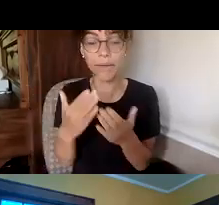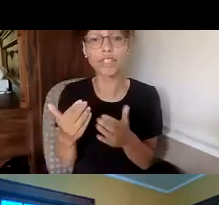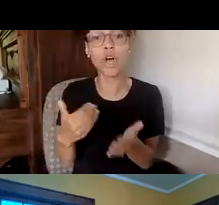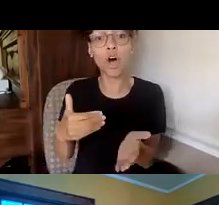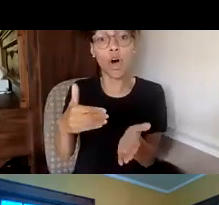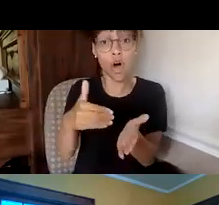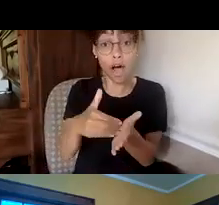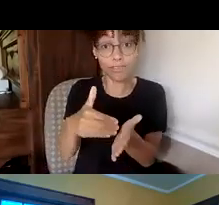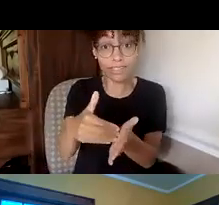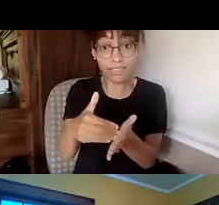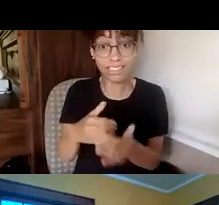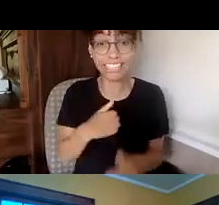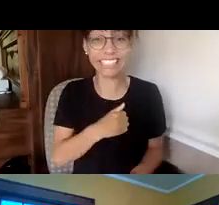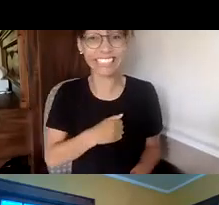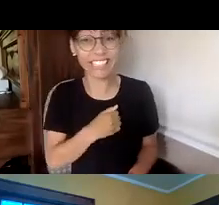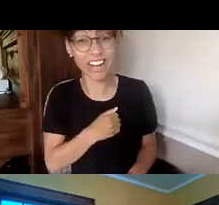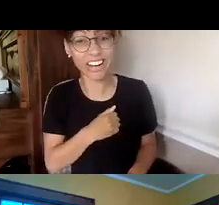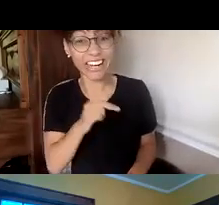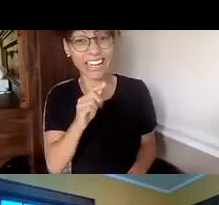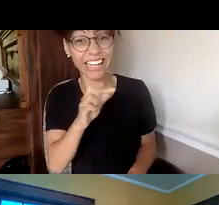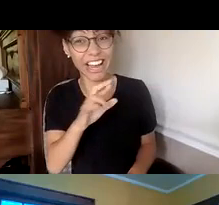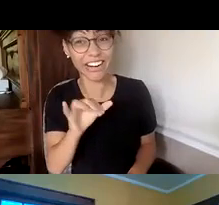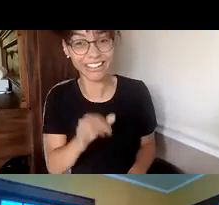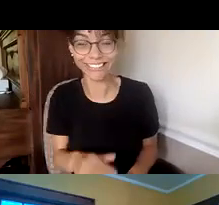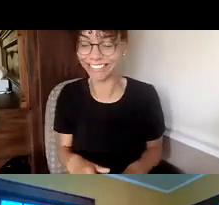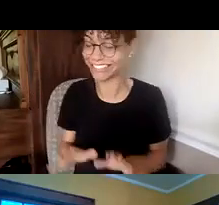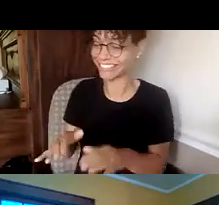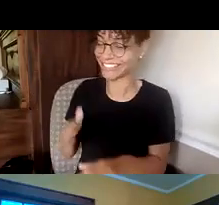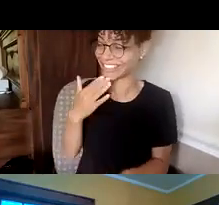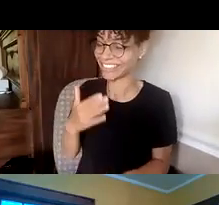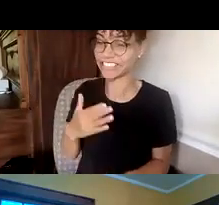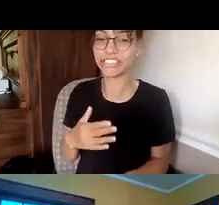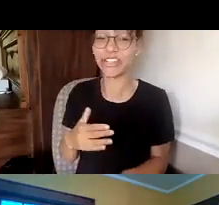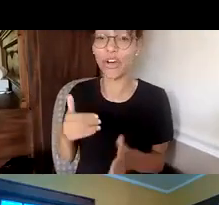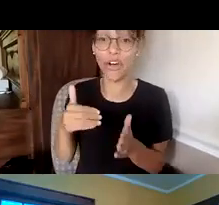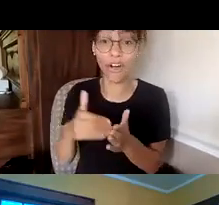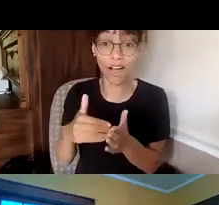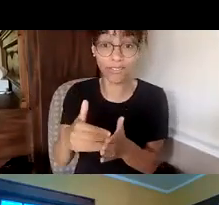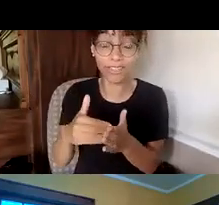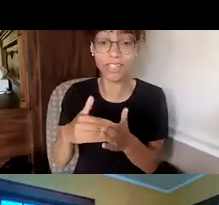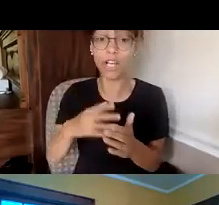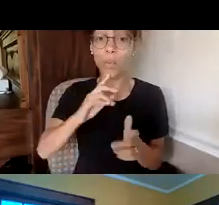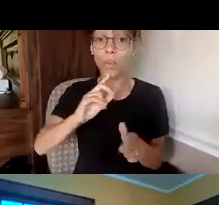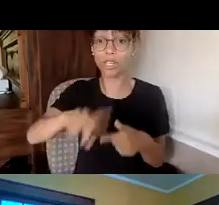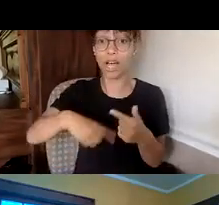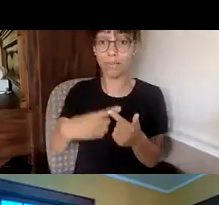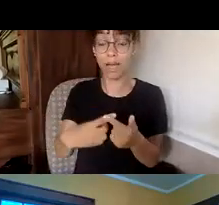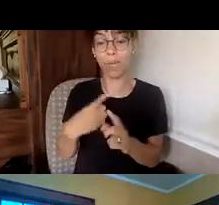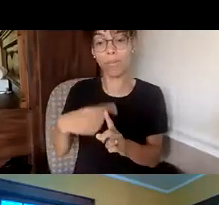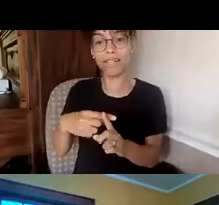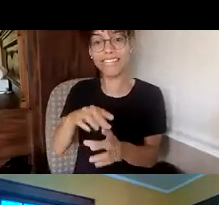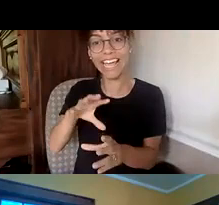Oftentimes when Sorry about that, Kerry. Thanks. Oftentimes when we talk about and engage in